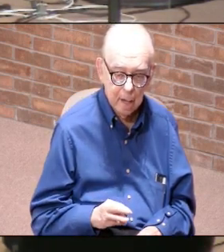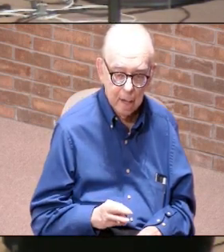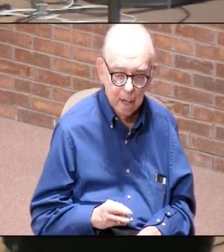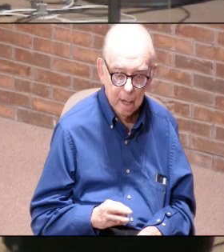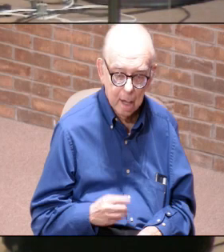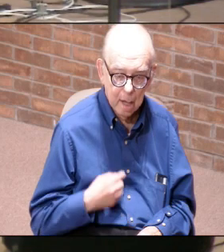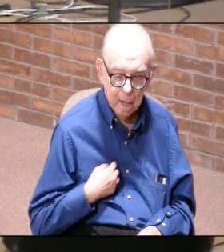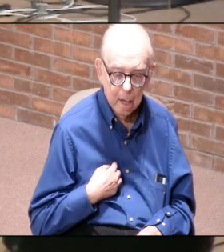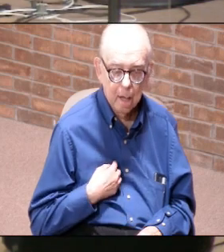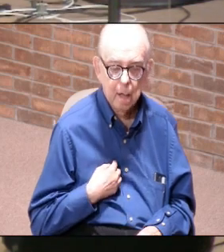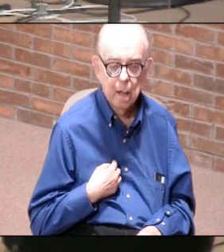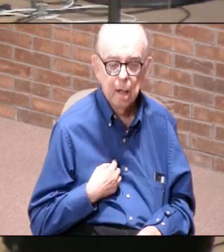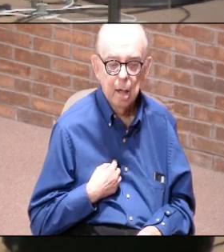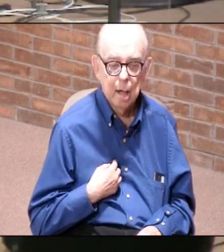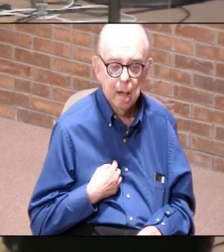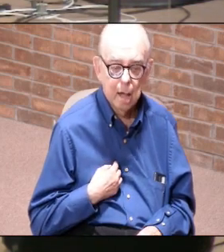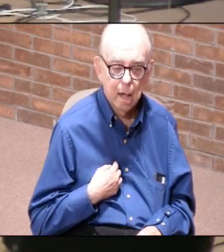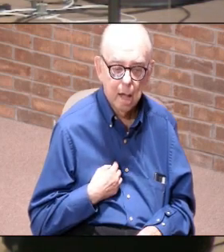I was